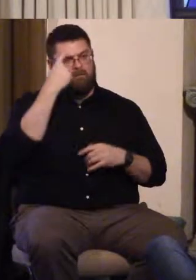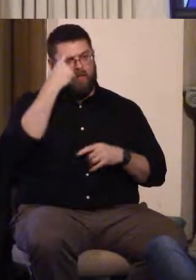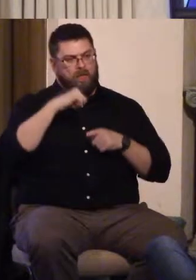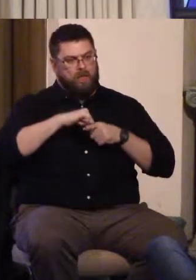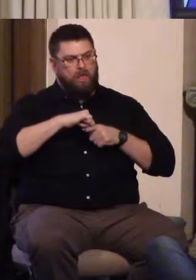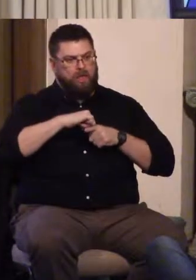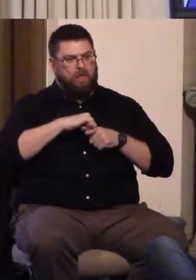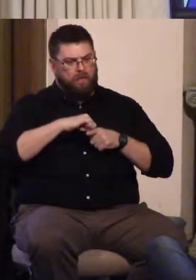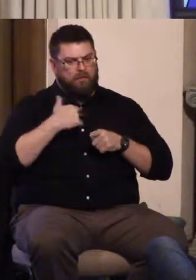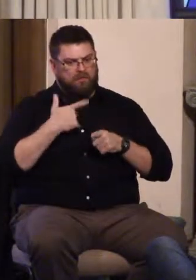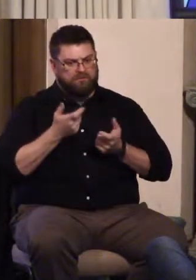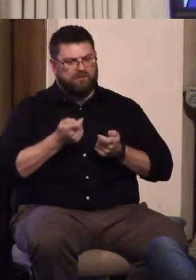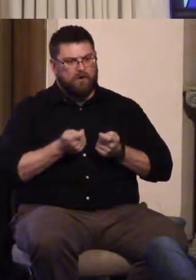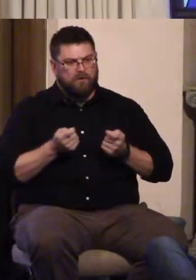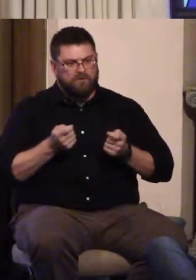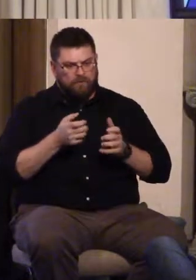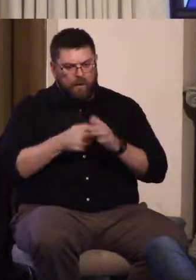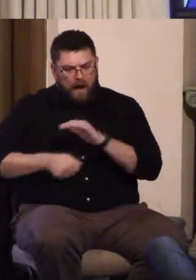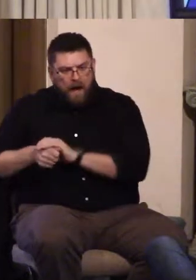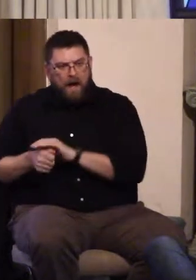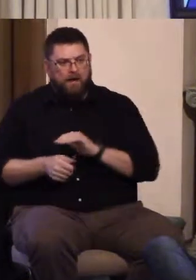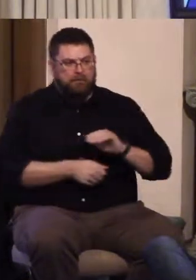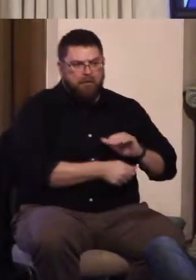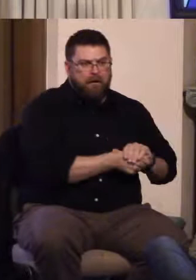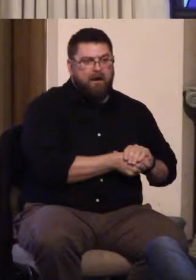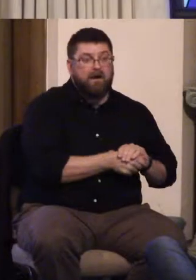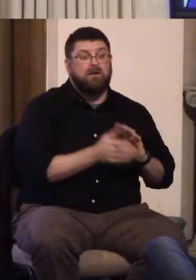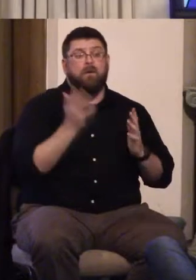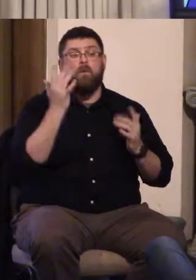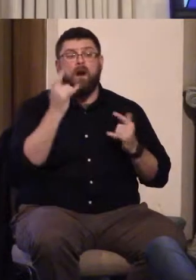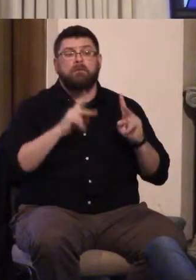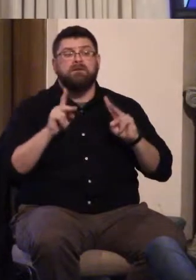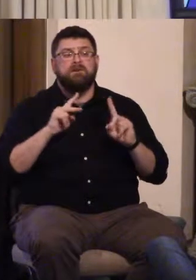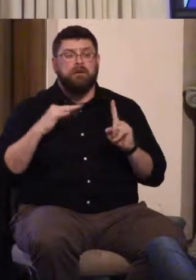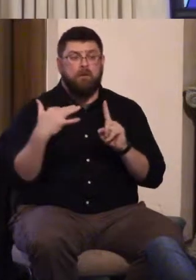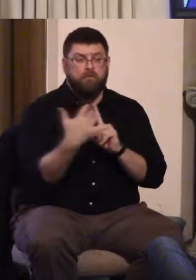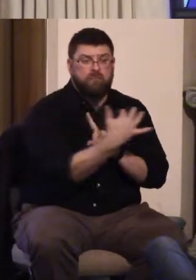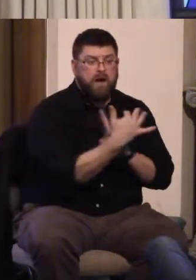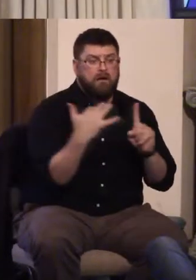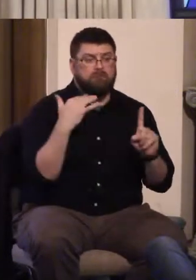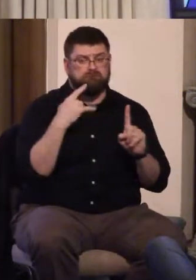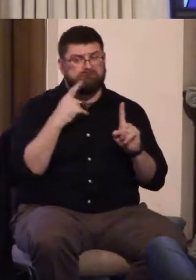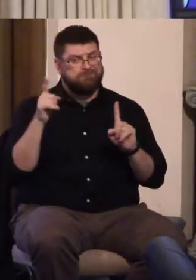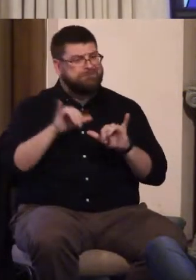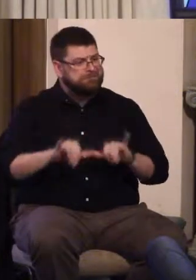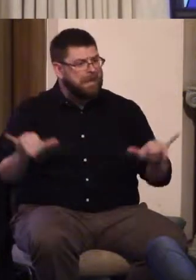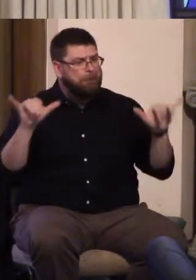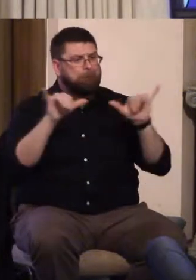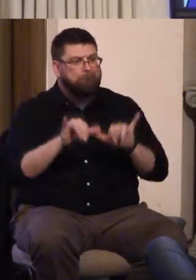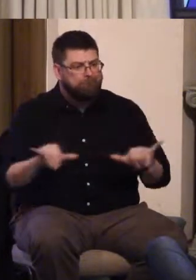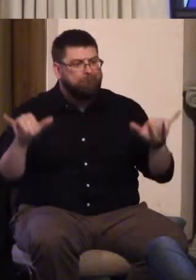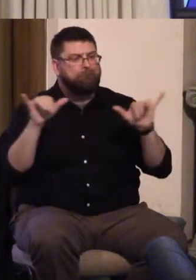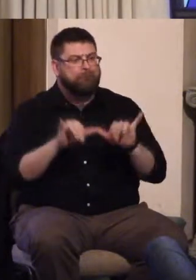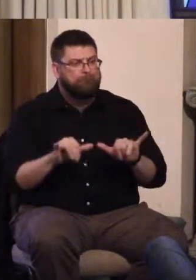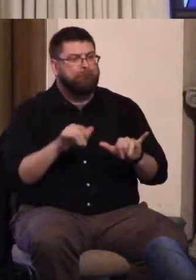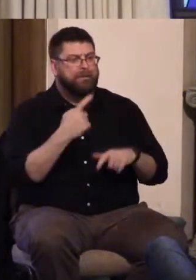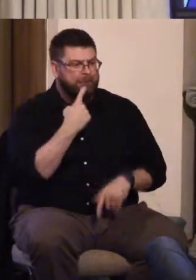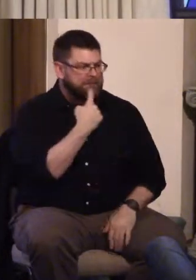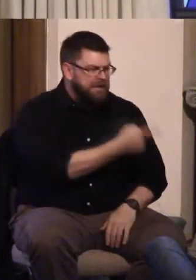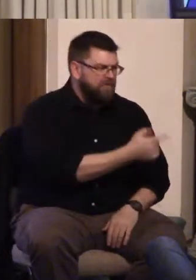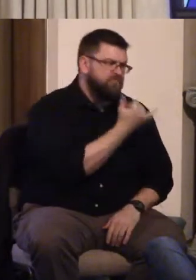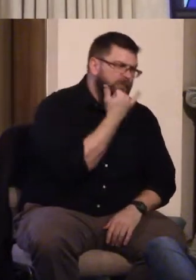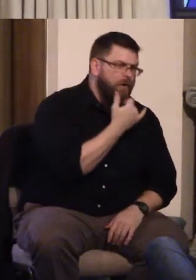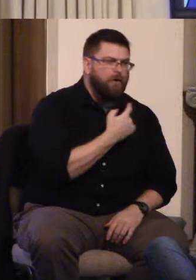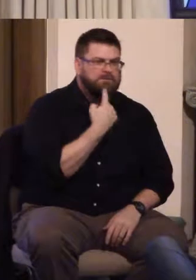conditioned because of the people around us who were also conditioned by the people around them, and on and on and on,